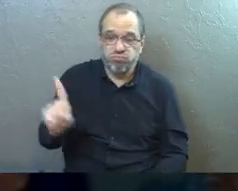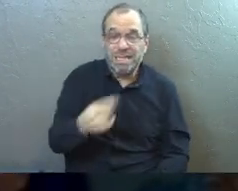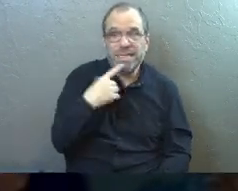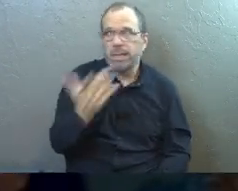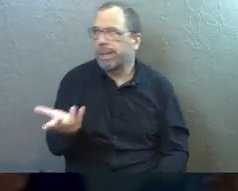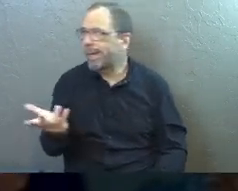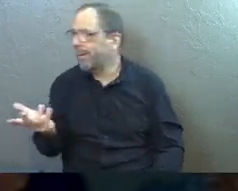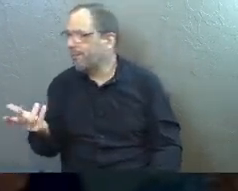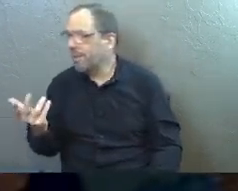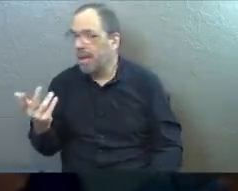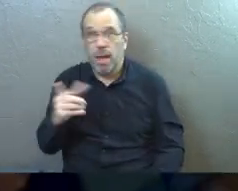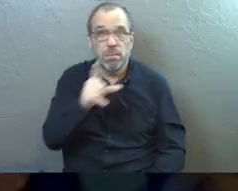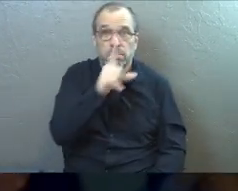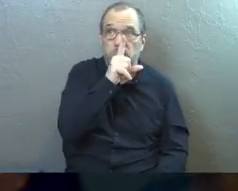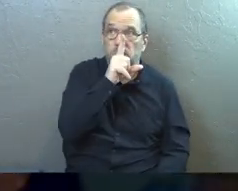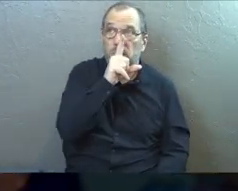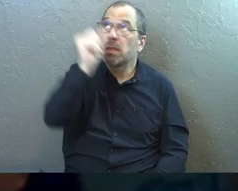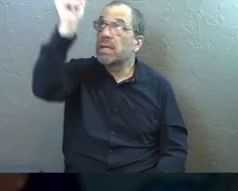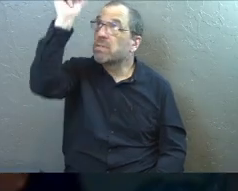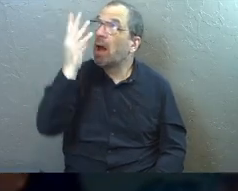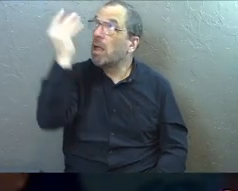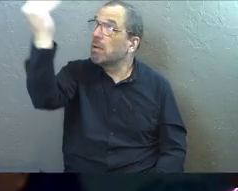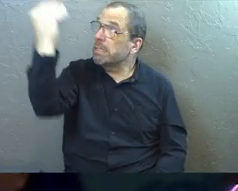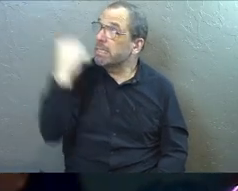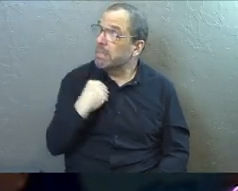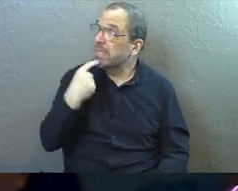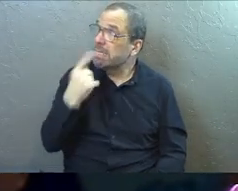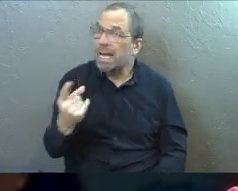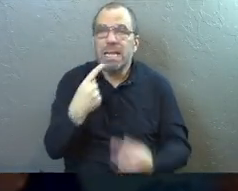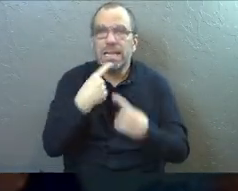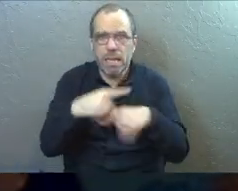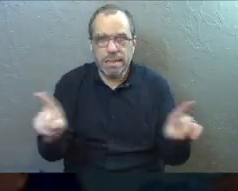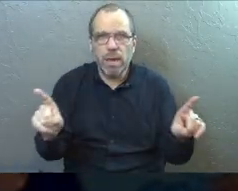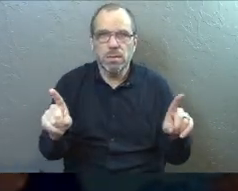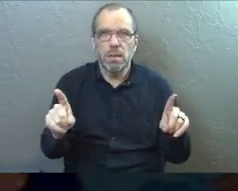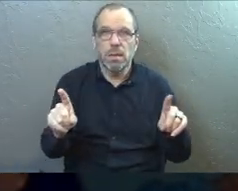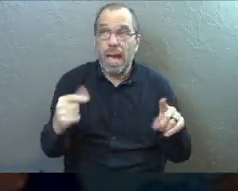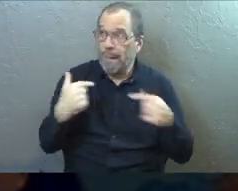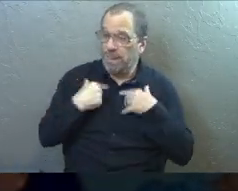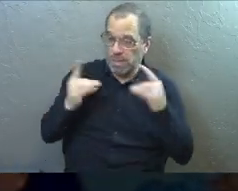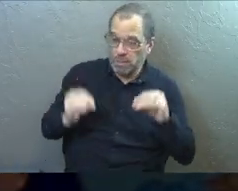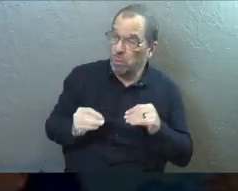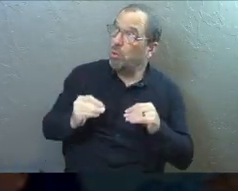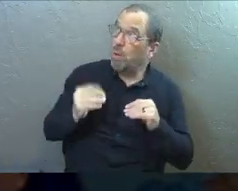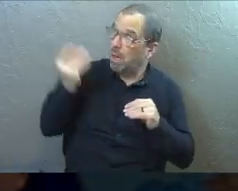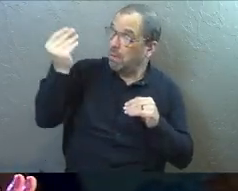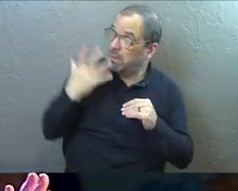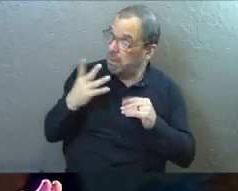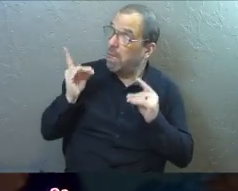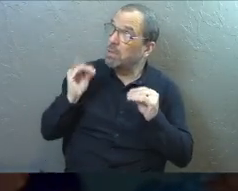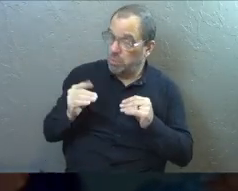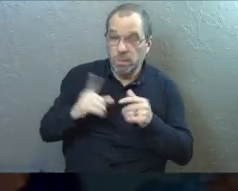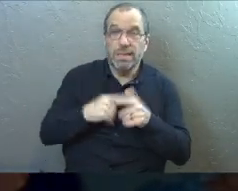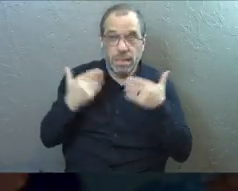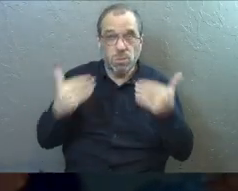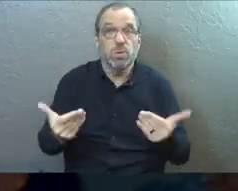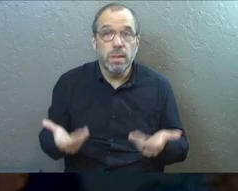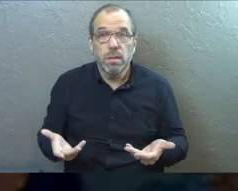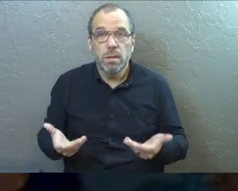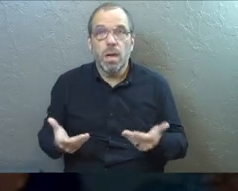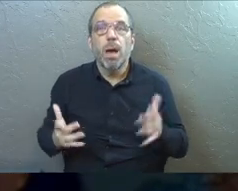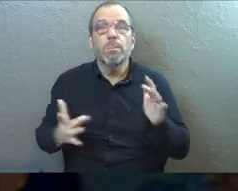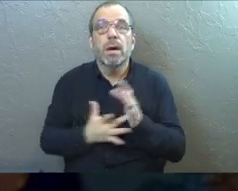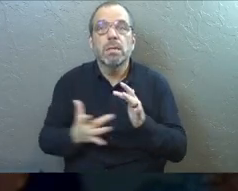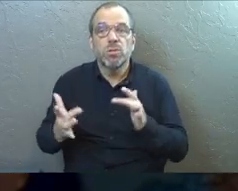he says stuff like, I don't say anything unless the father wants me to say it, and then I'll say it. And I don't do anything unless the father wants me to do it, and then I'll do it.